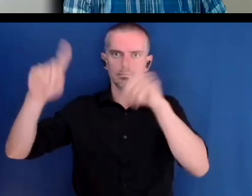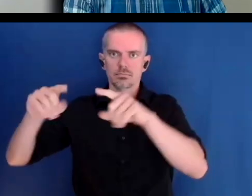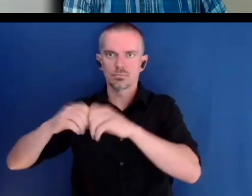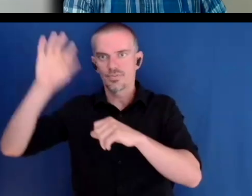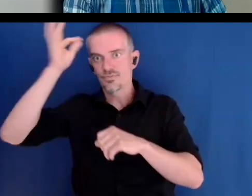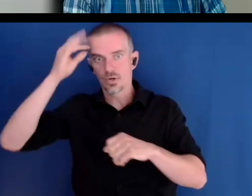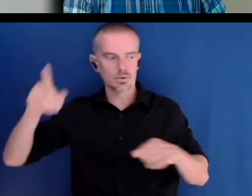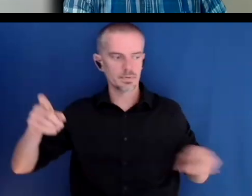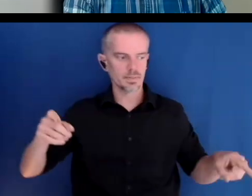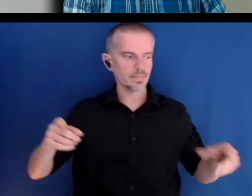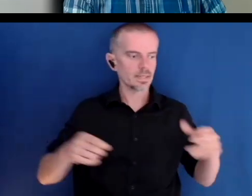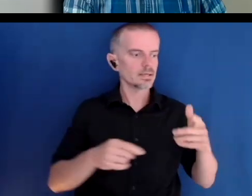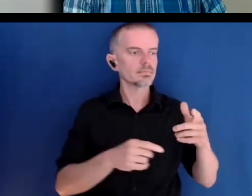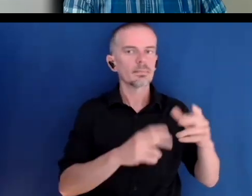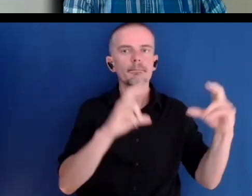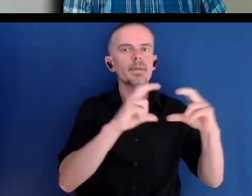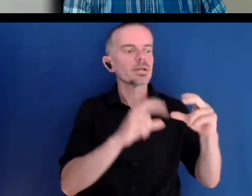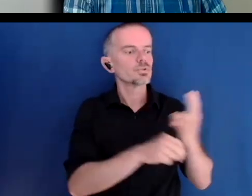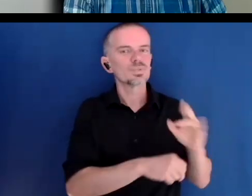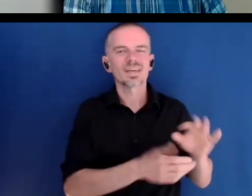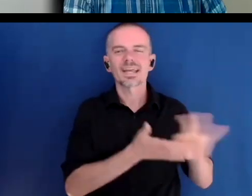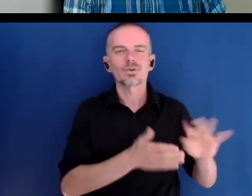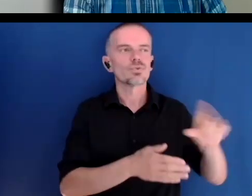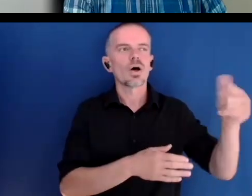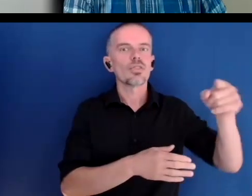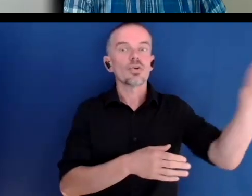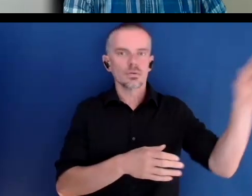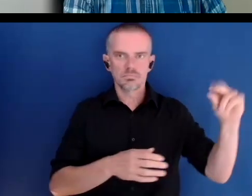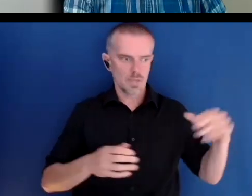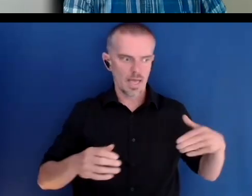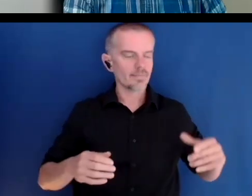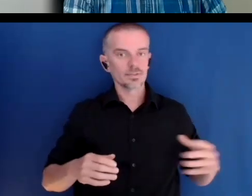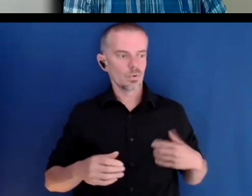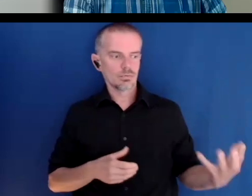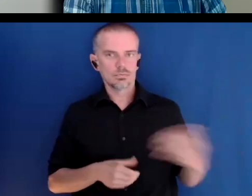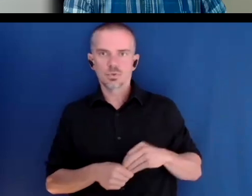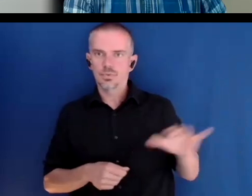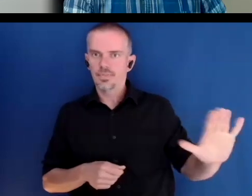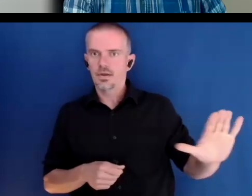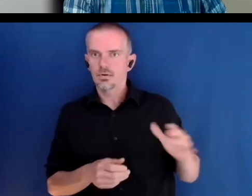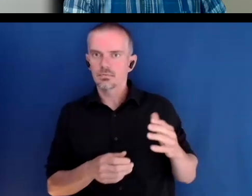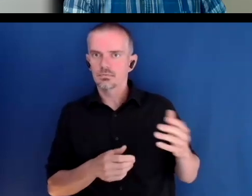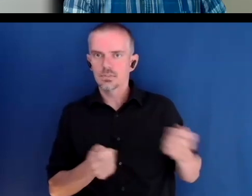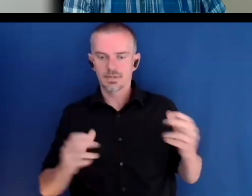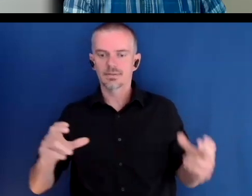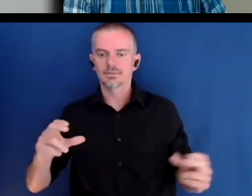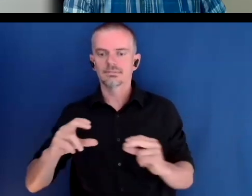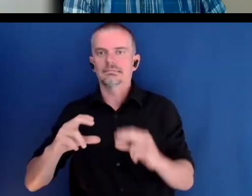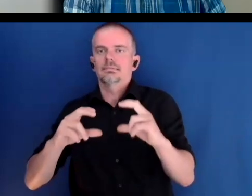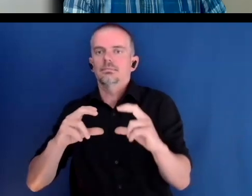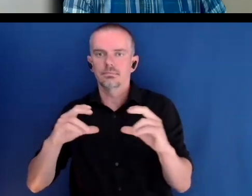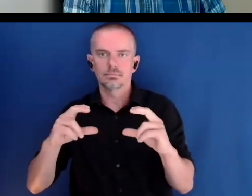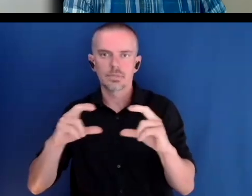because they haven't matched it somewhere else. And so you can build that into your financial plan and it can be the match. And so when you have these high